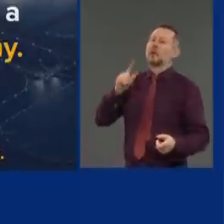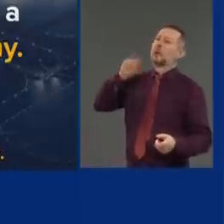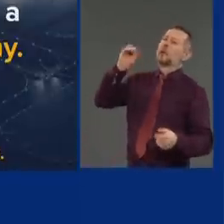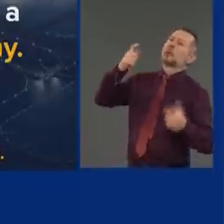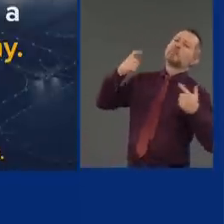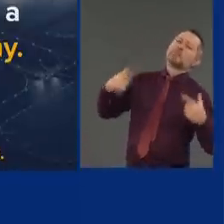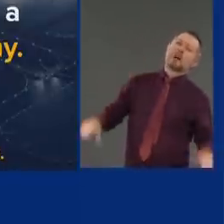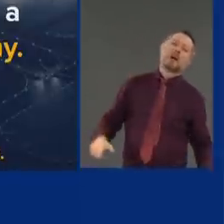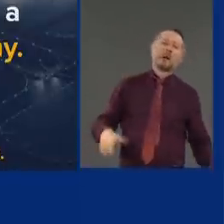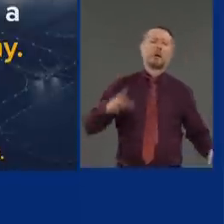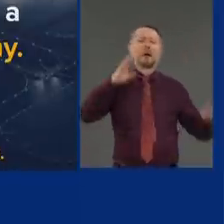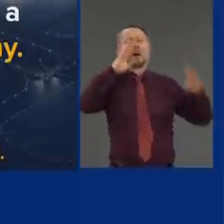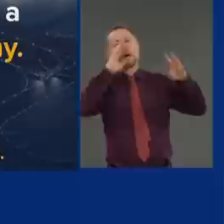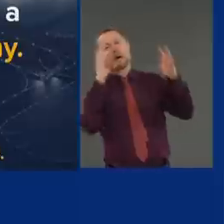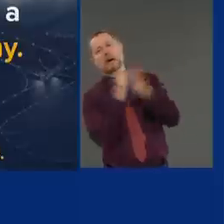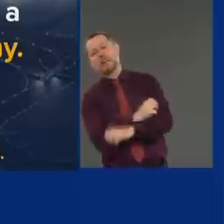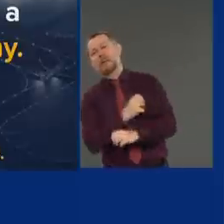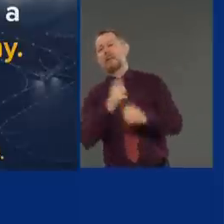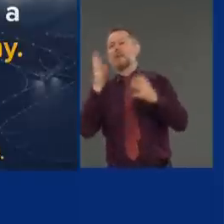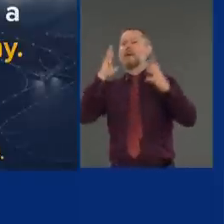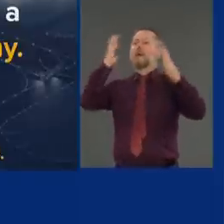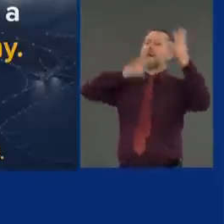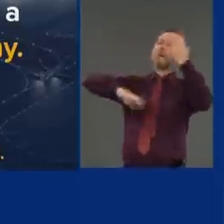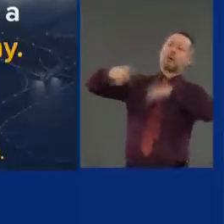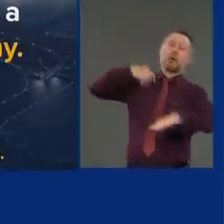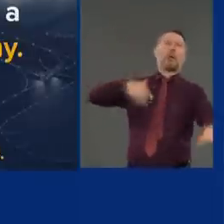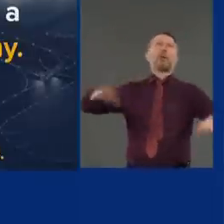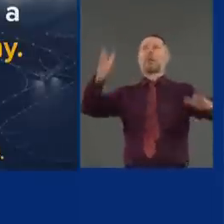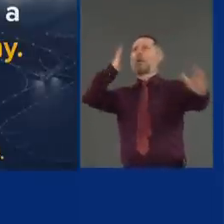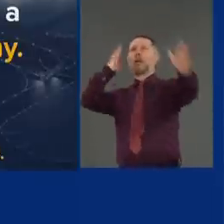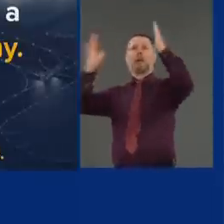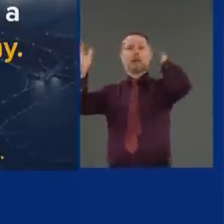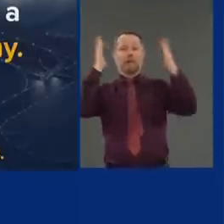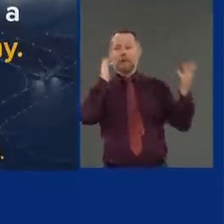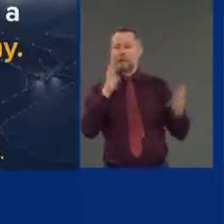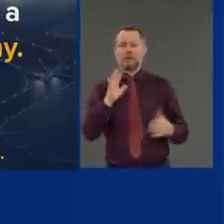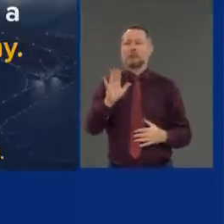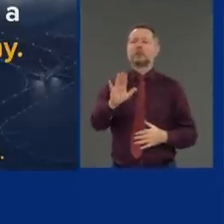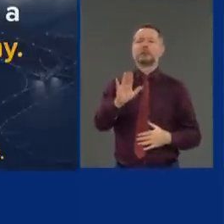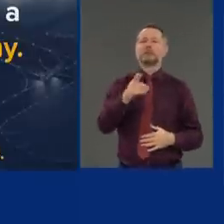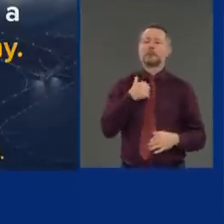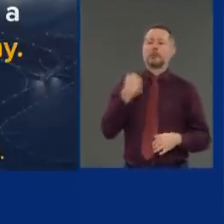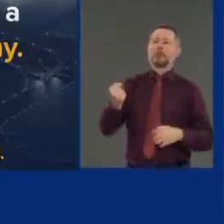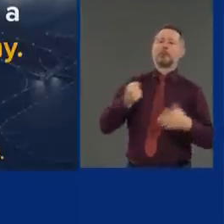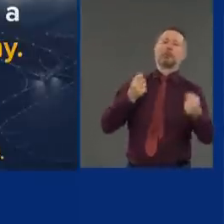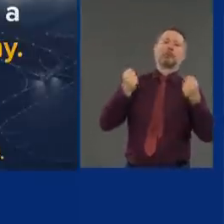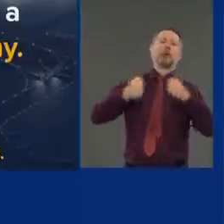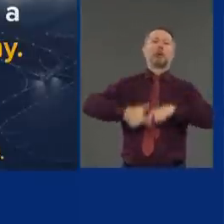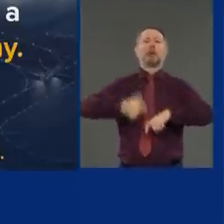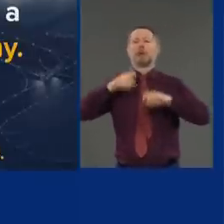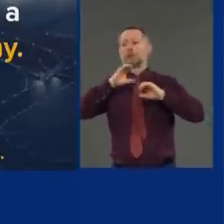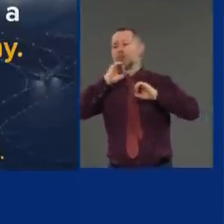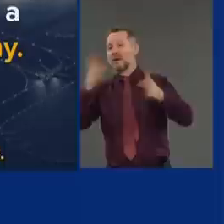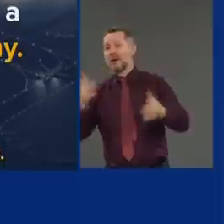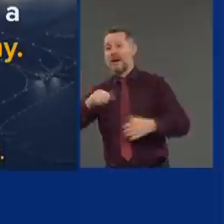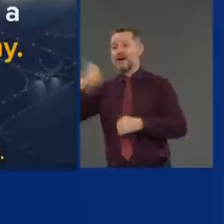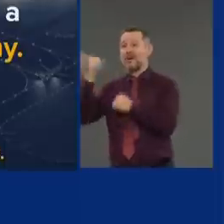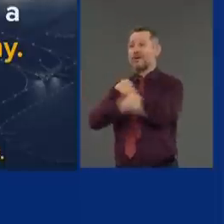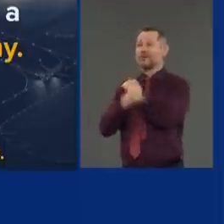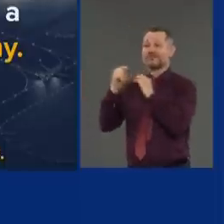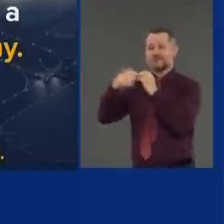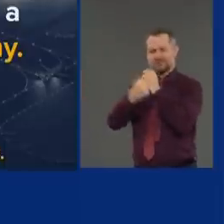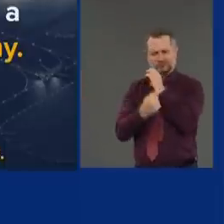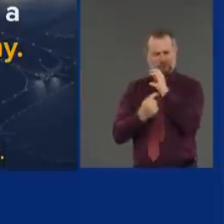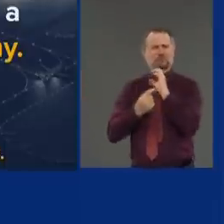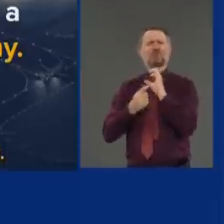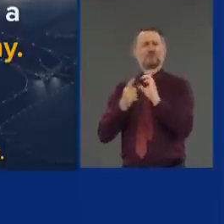complicated, too confusing. So we just didn't do it. Meanwhile, countries all around the world did